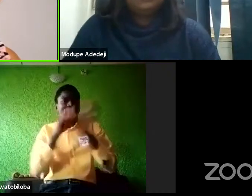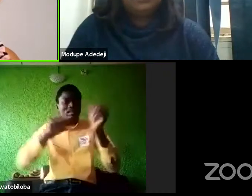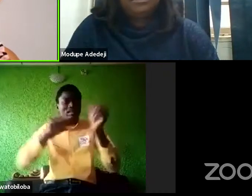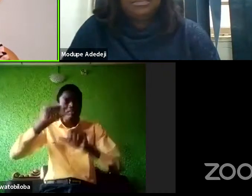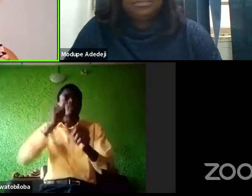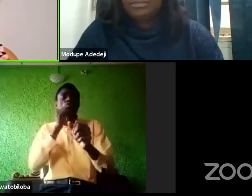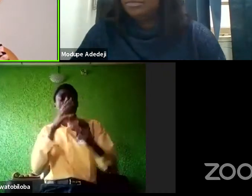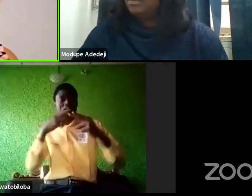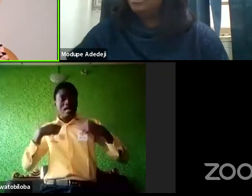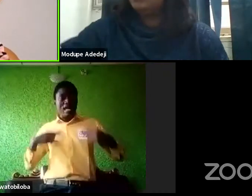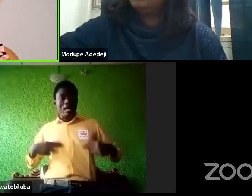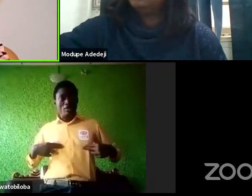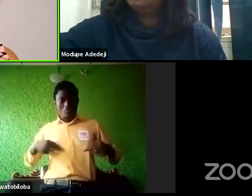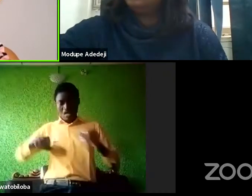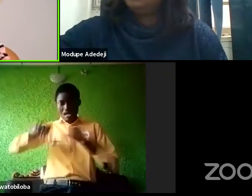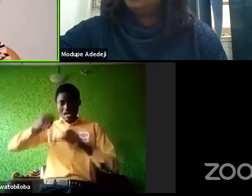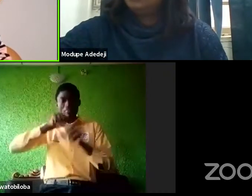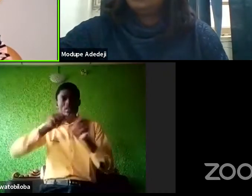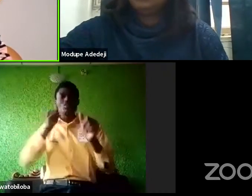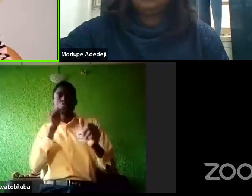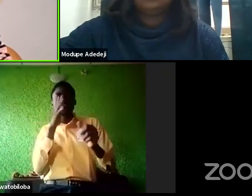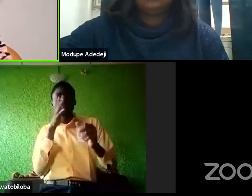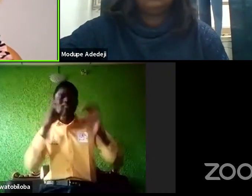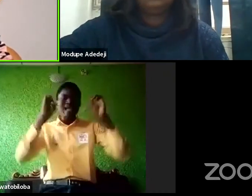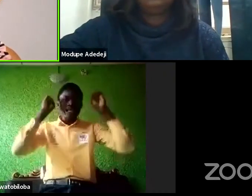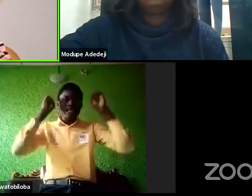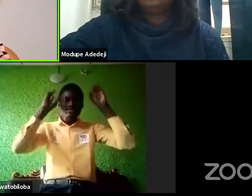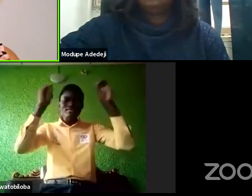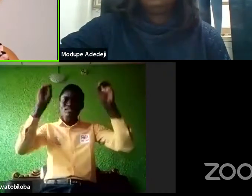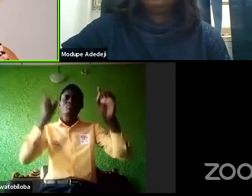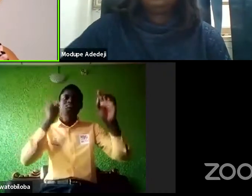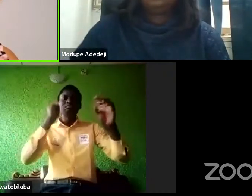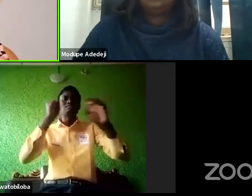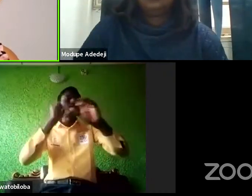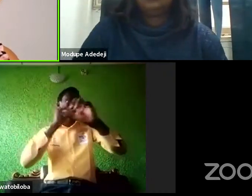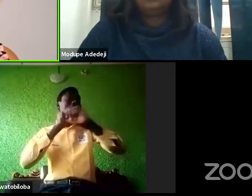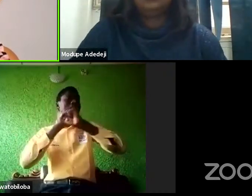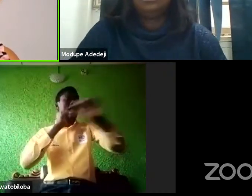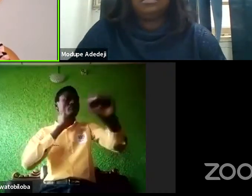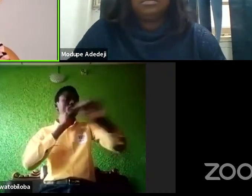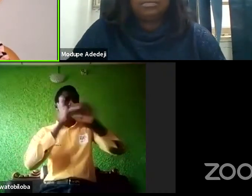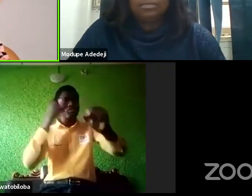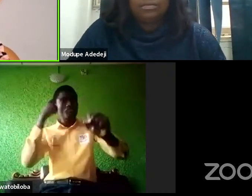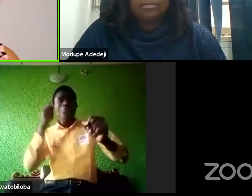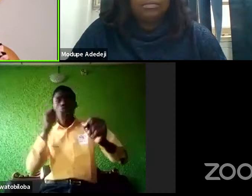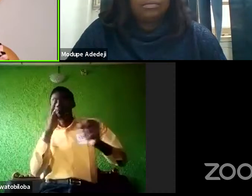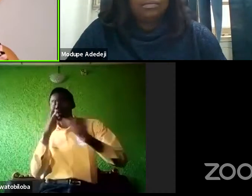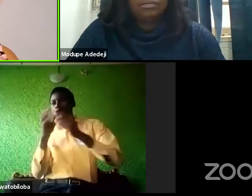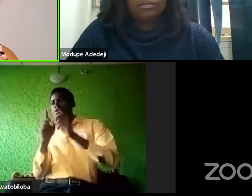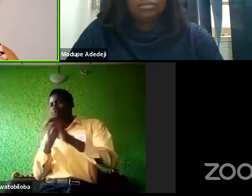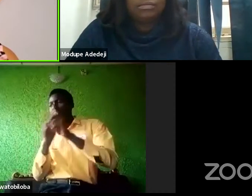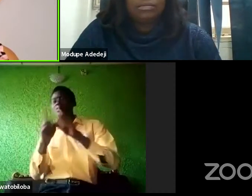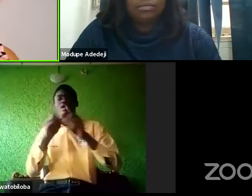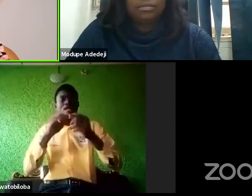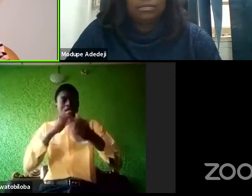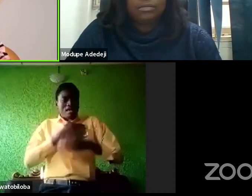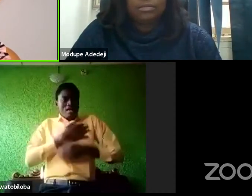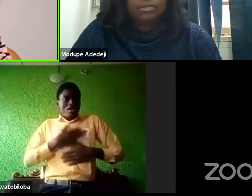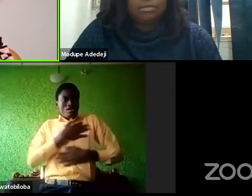She's an advocate for women, enjoying life with